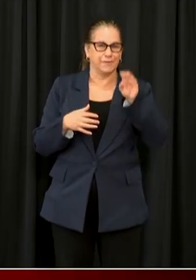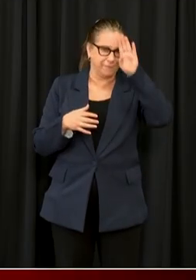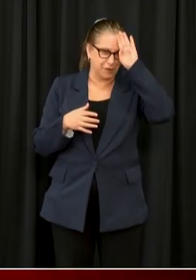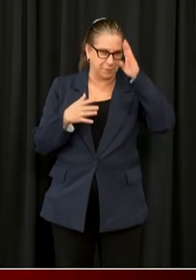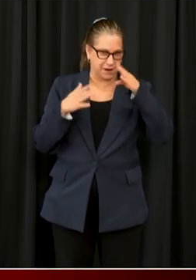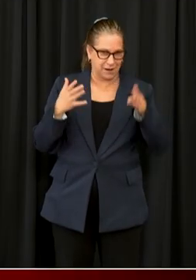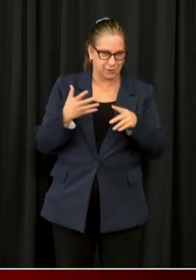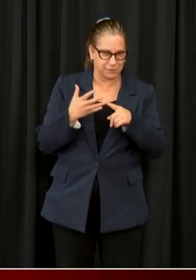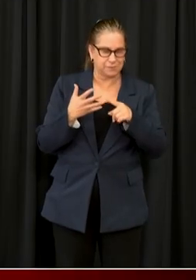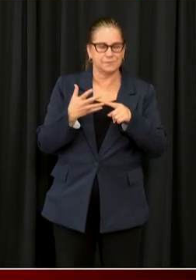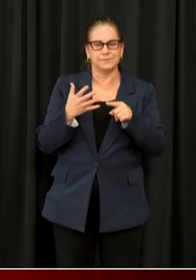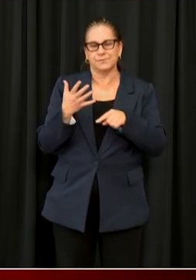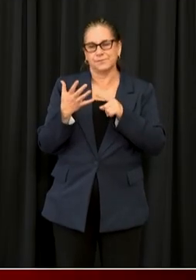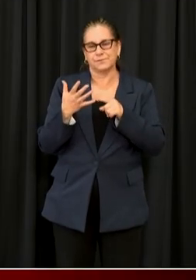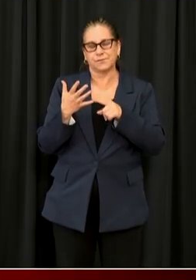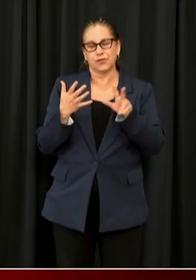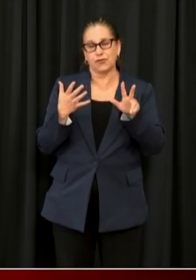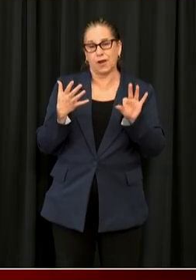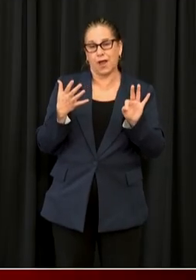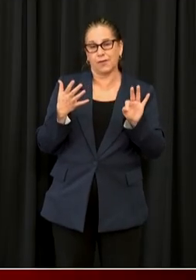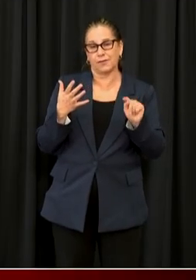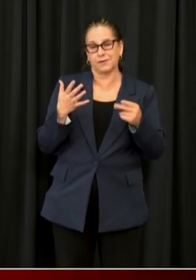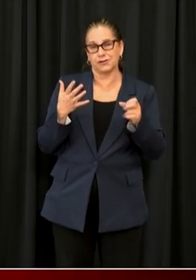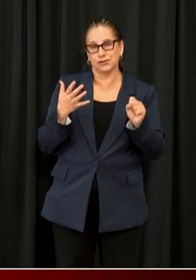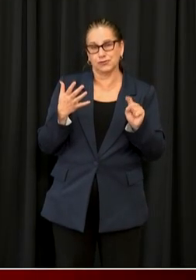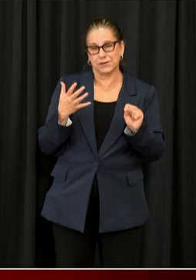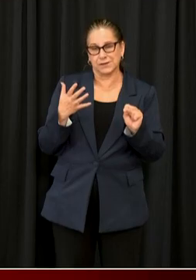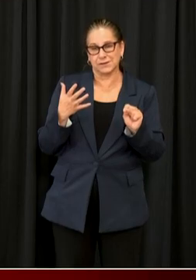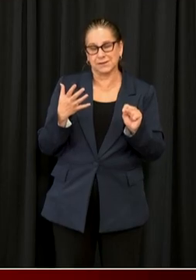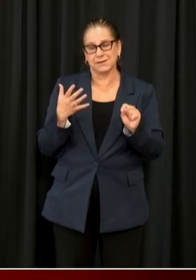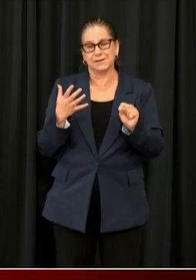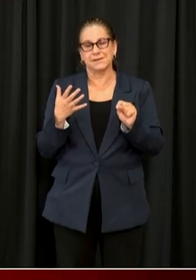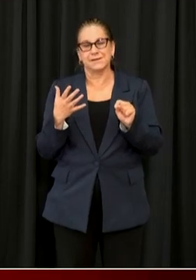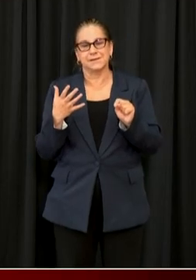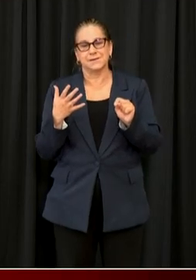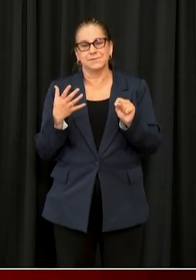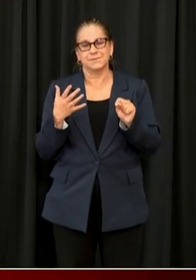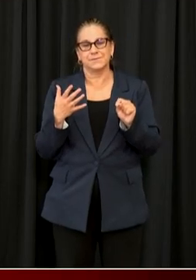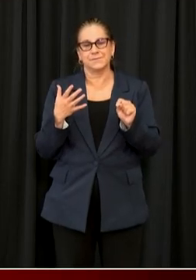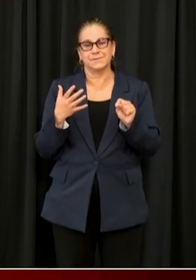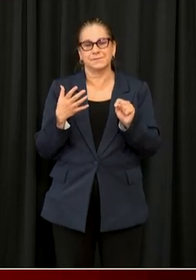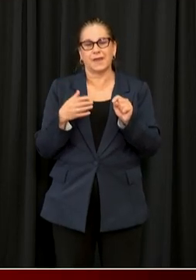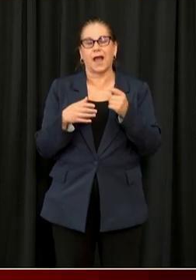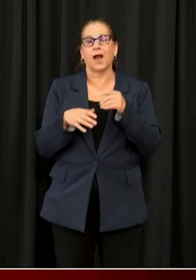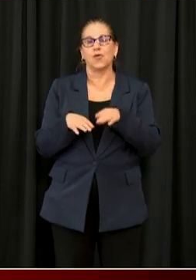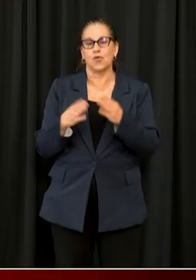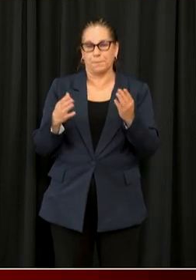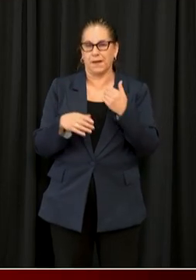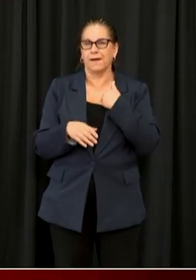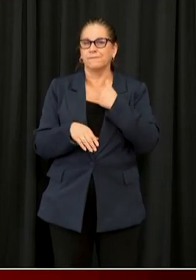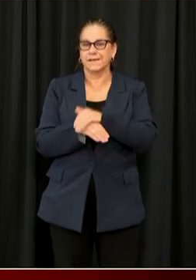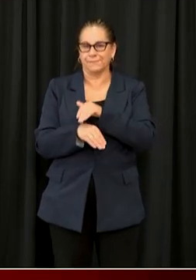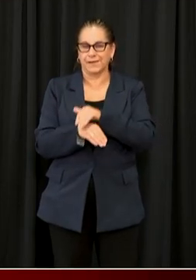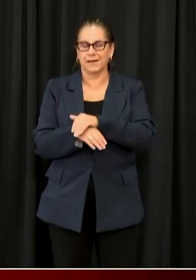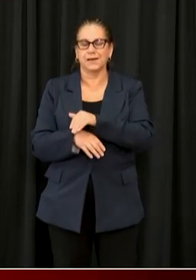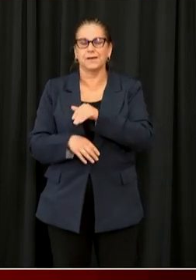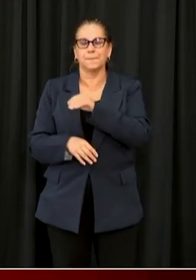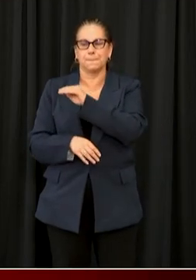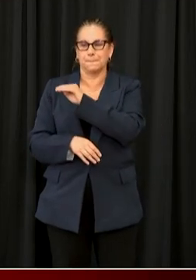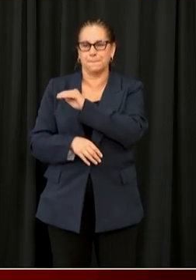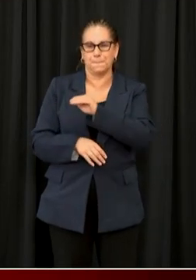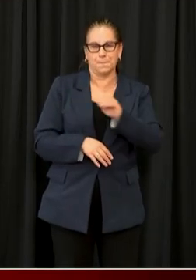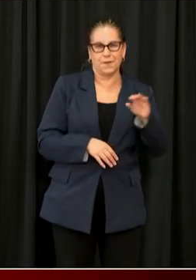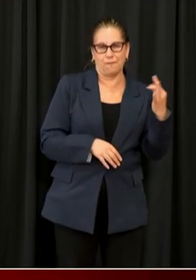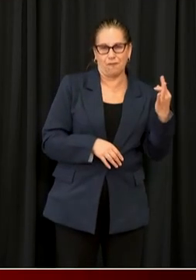The fire station sites are open in the evenings, Monday through Friday, and on